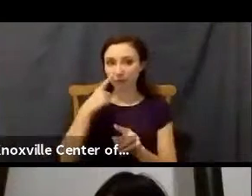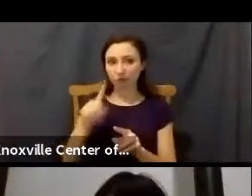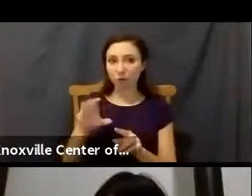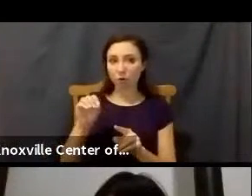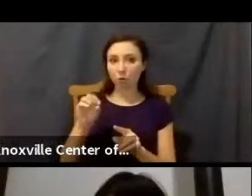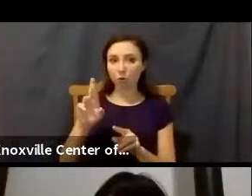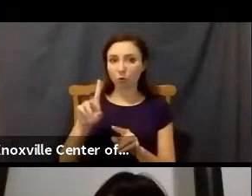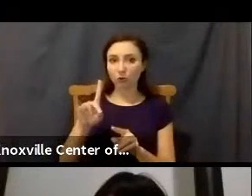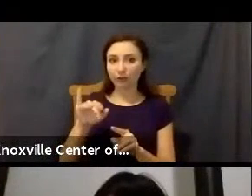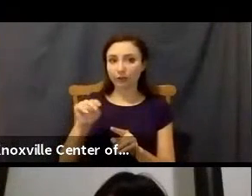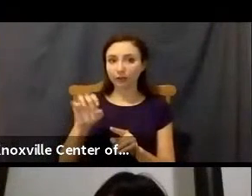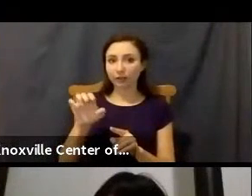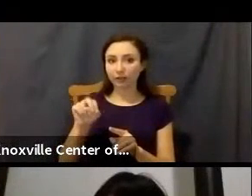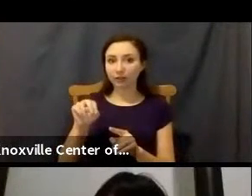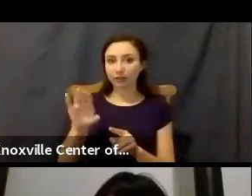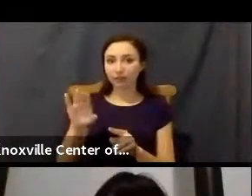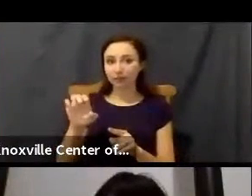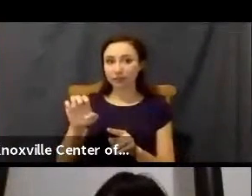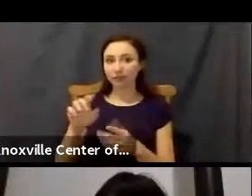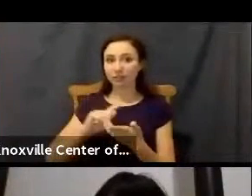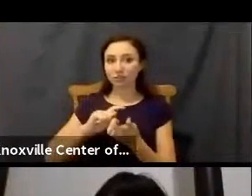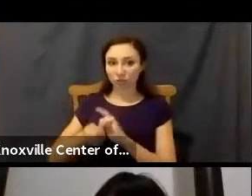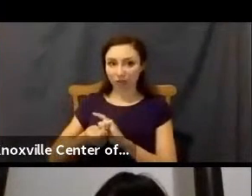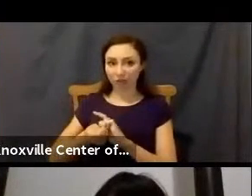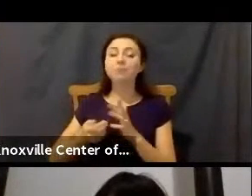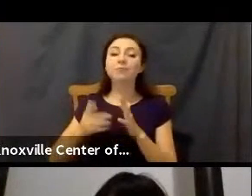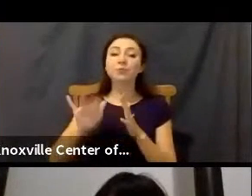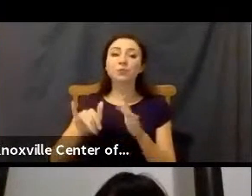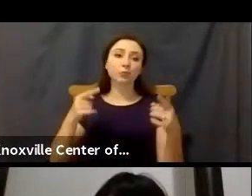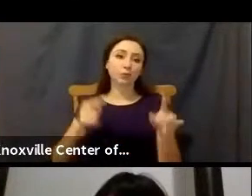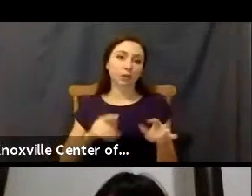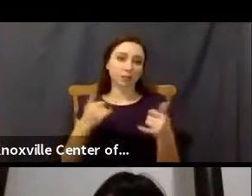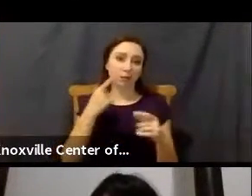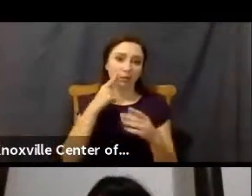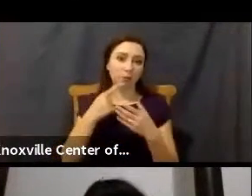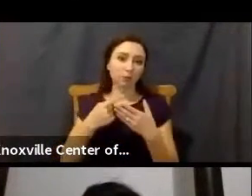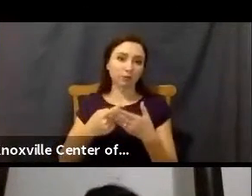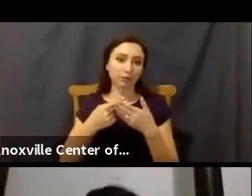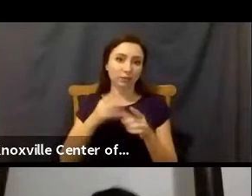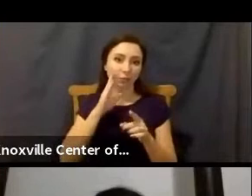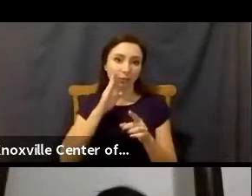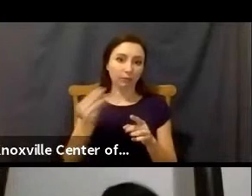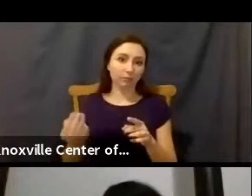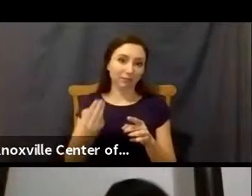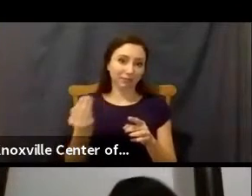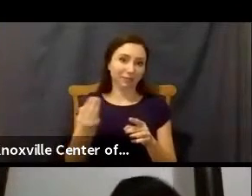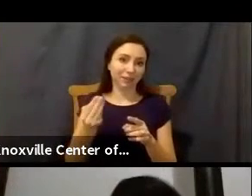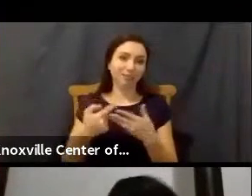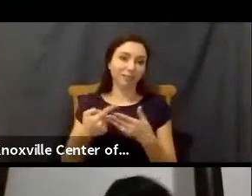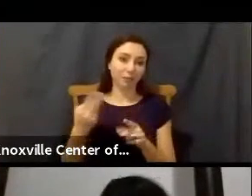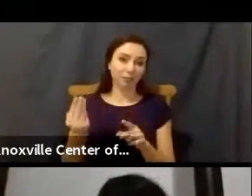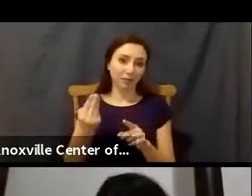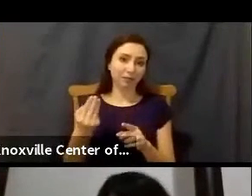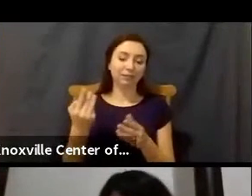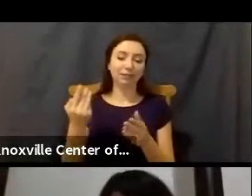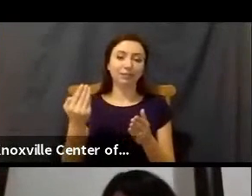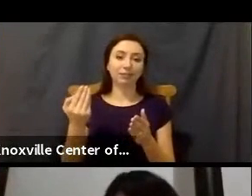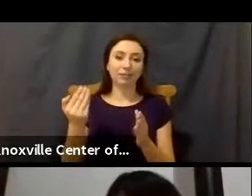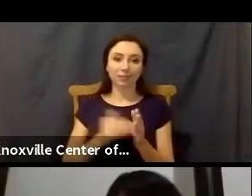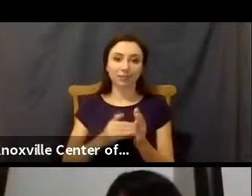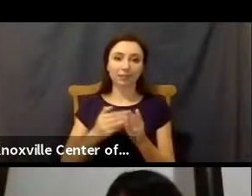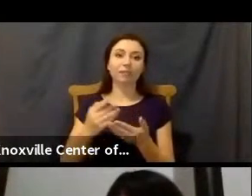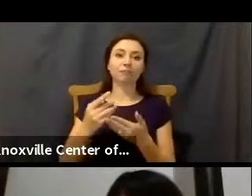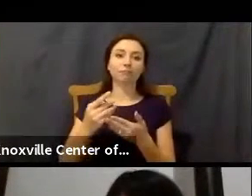change. So that's where we are with that. They'll be discussing it on Monday, and then again the next Monday they'll vote on